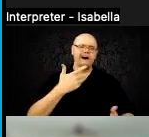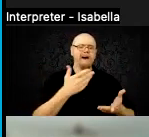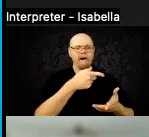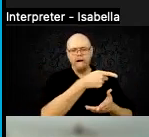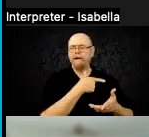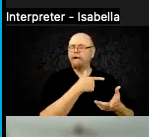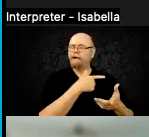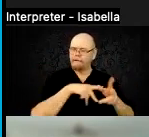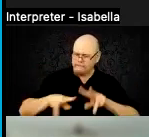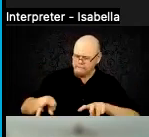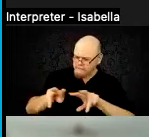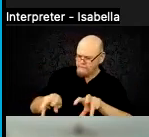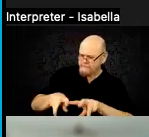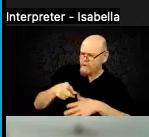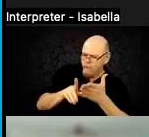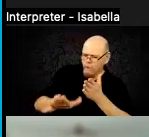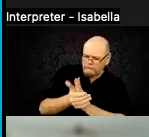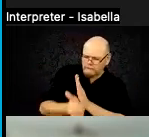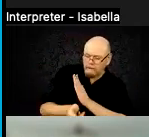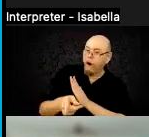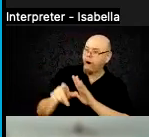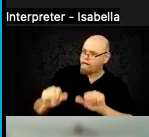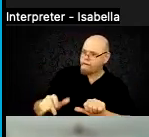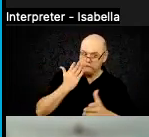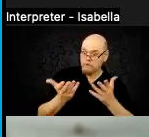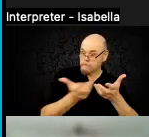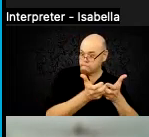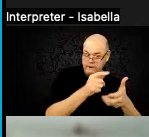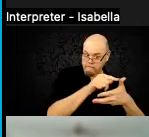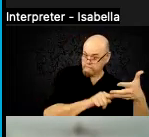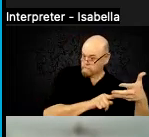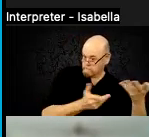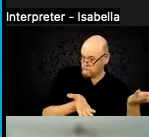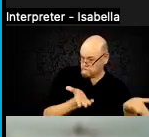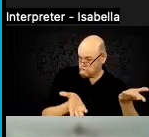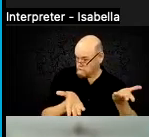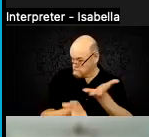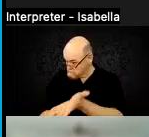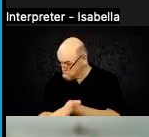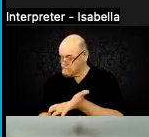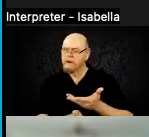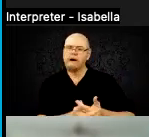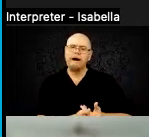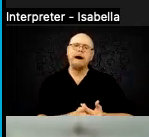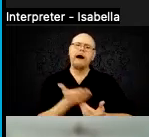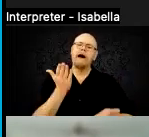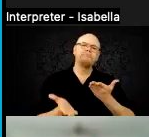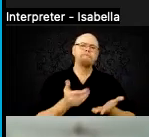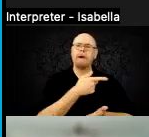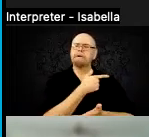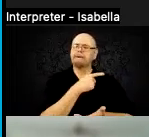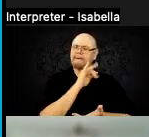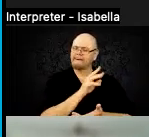figure out ideas for what jobs might work. And then there's also a catch-all. DRS can provide other goods and services determined necessary